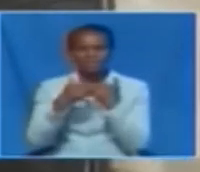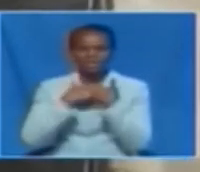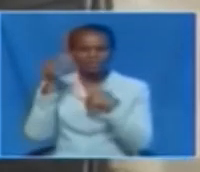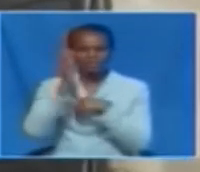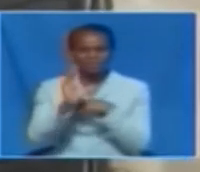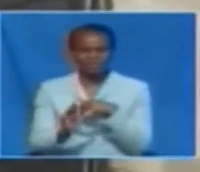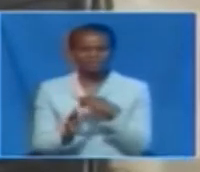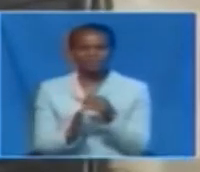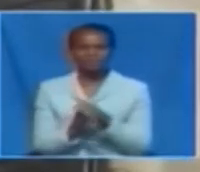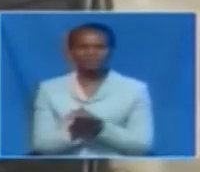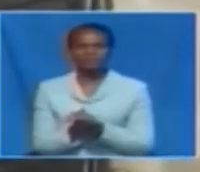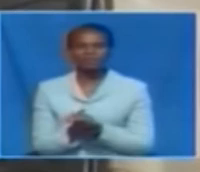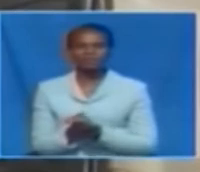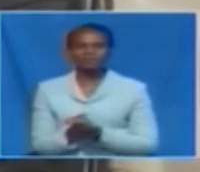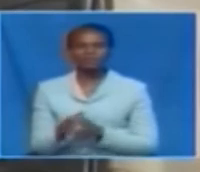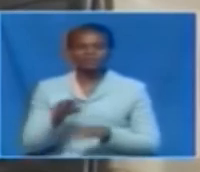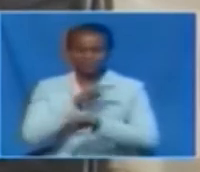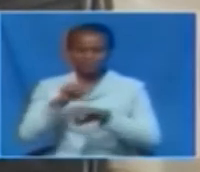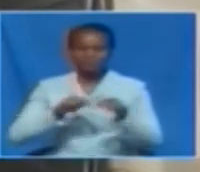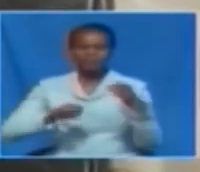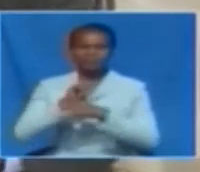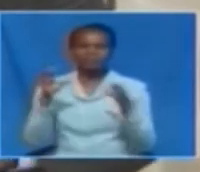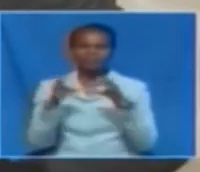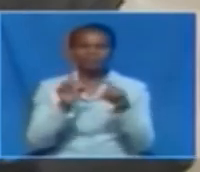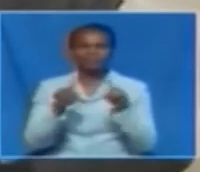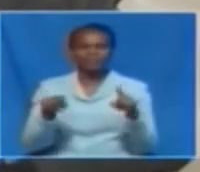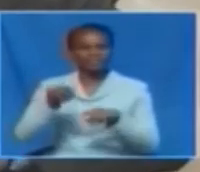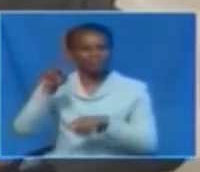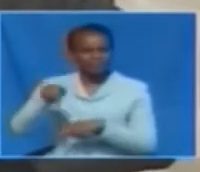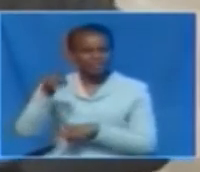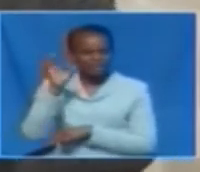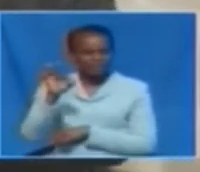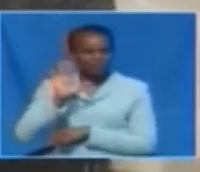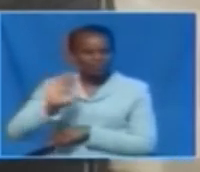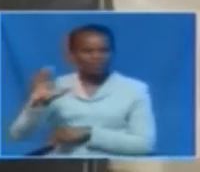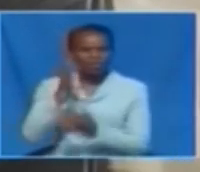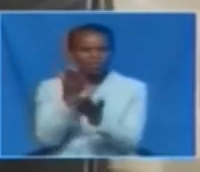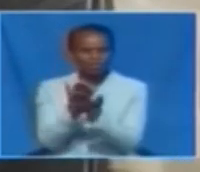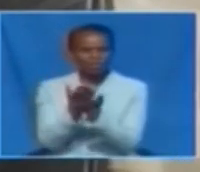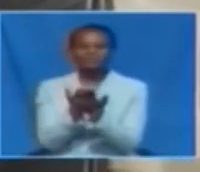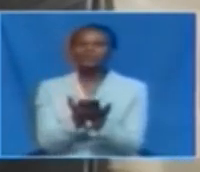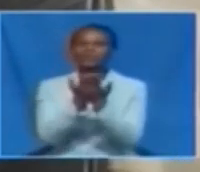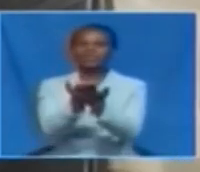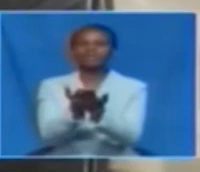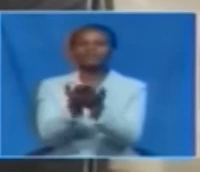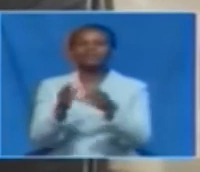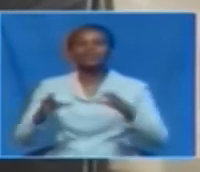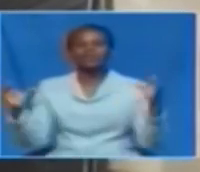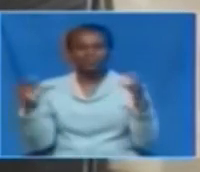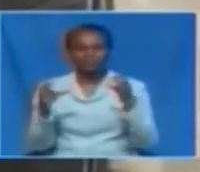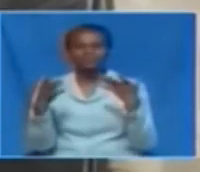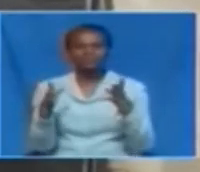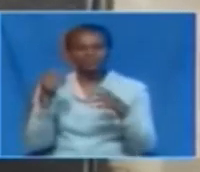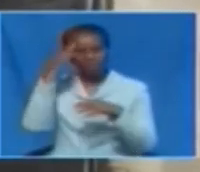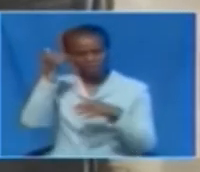come, I've never taken it to the National Executive Committee. But this particular one has been taken to the National Executive Committee because of